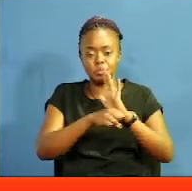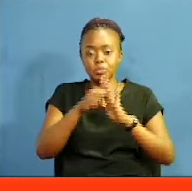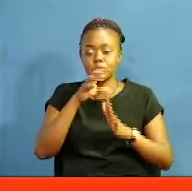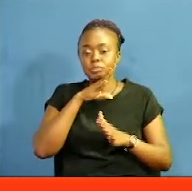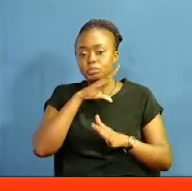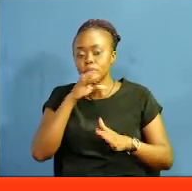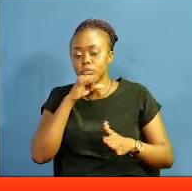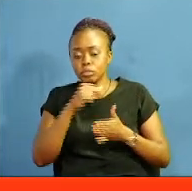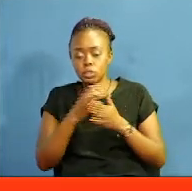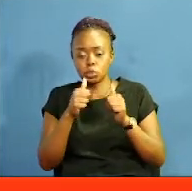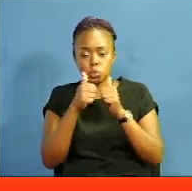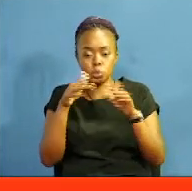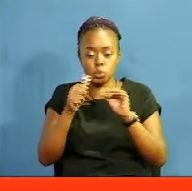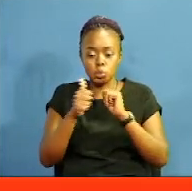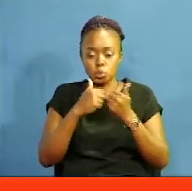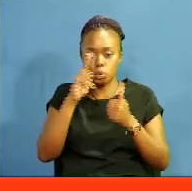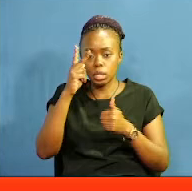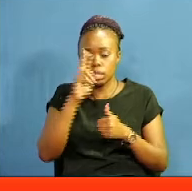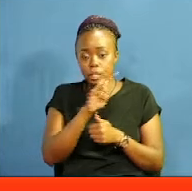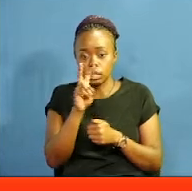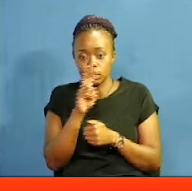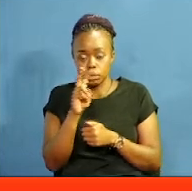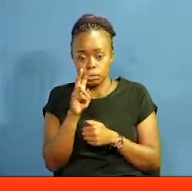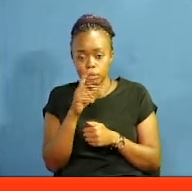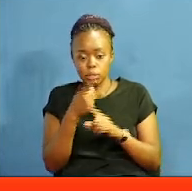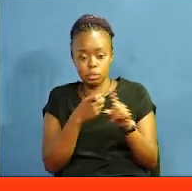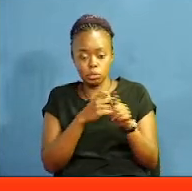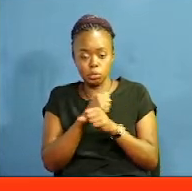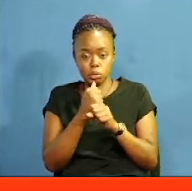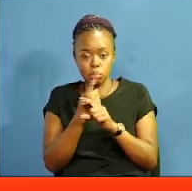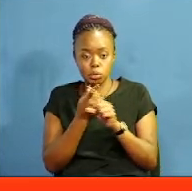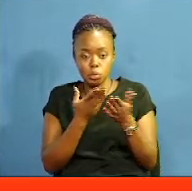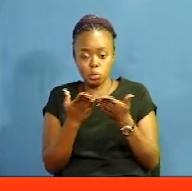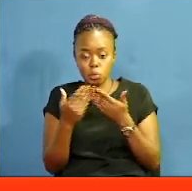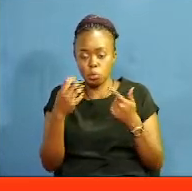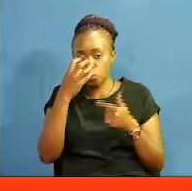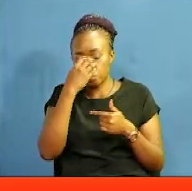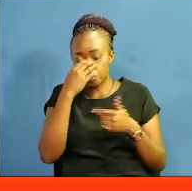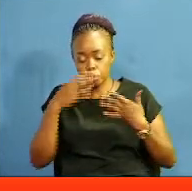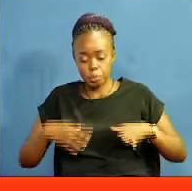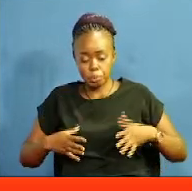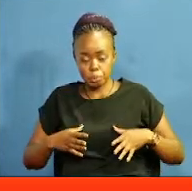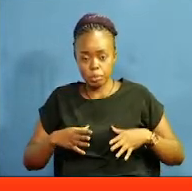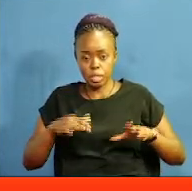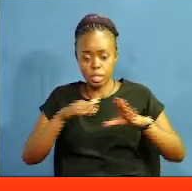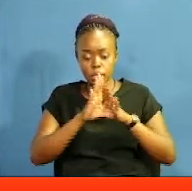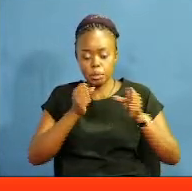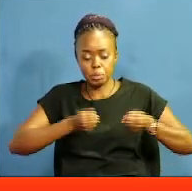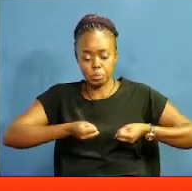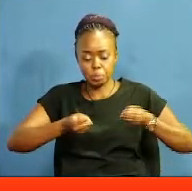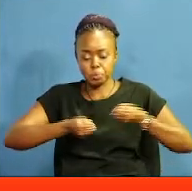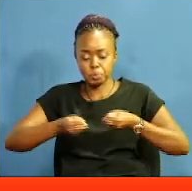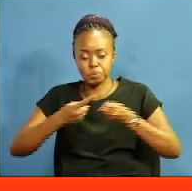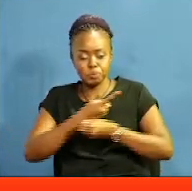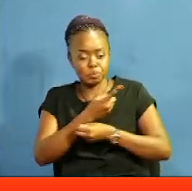sure. And it's resonating well with Kenyans because you can see from the activities of where Ruto goes, yeah. People, you know, pushing wheelbarrows here